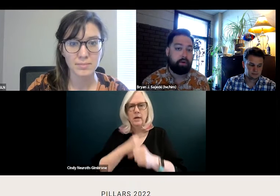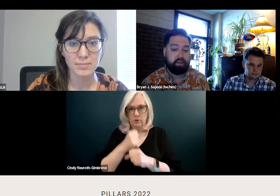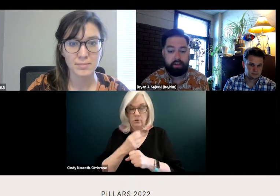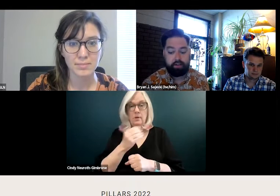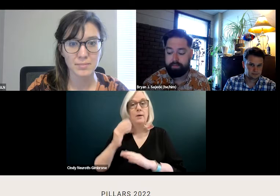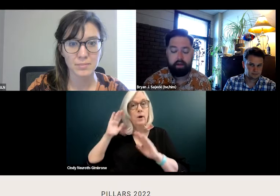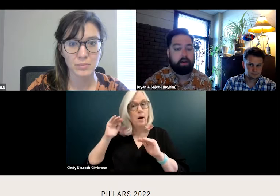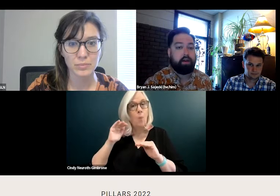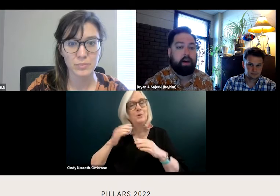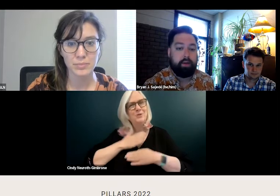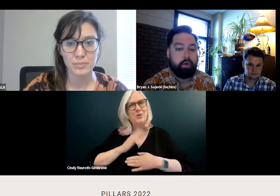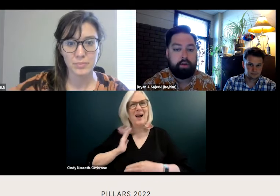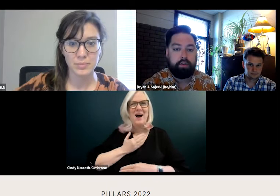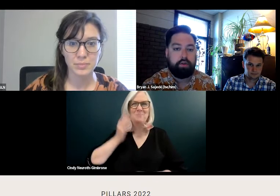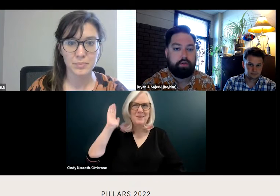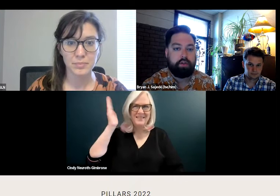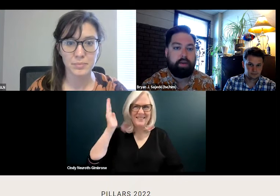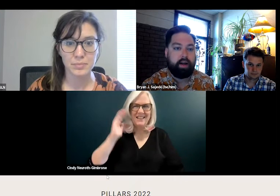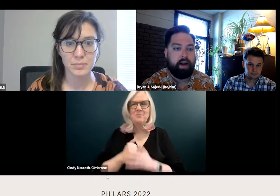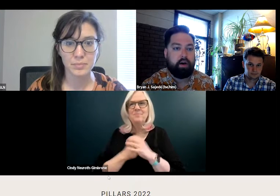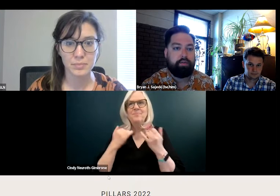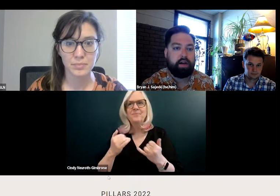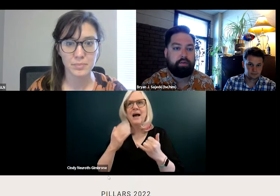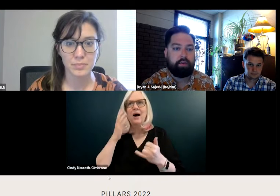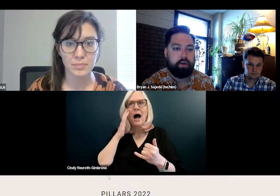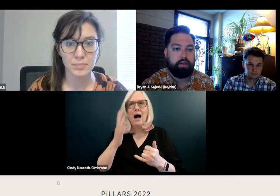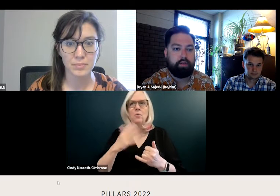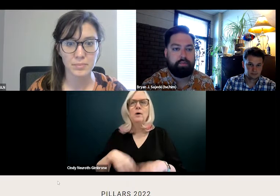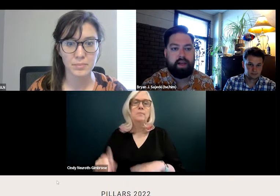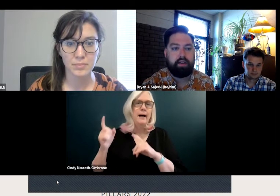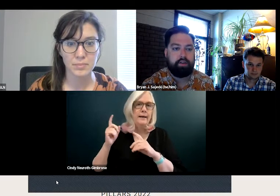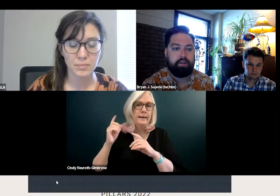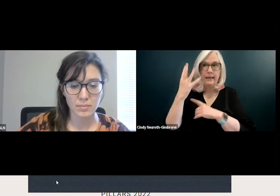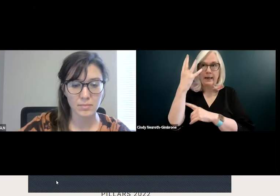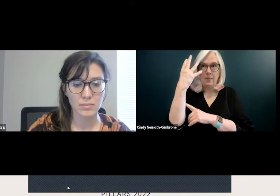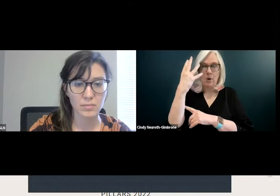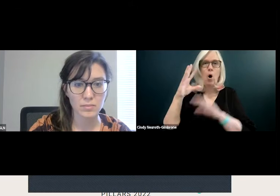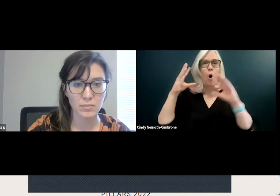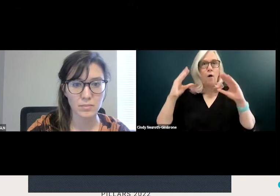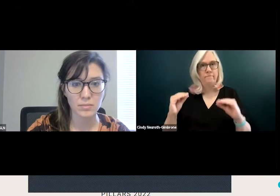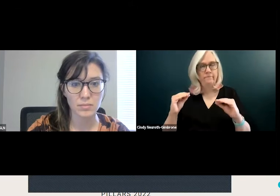enjoy our presentation. I'm going to turn my camera off now so you can just pay attention